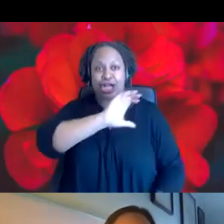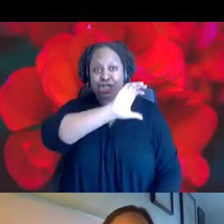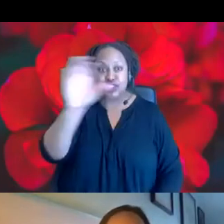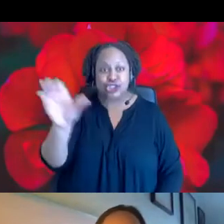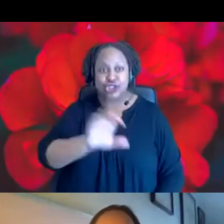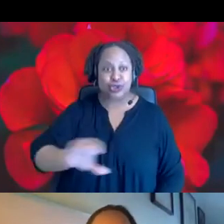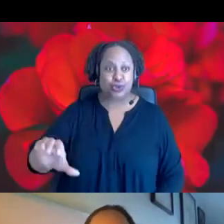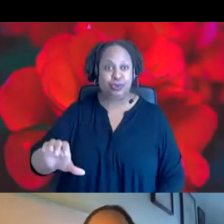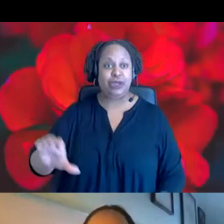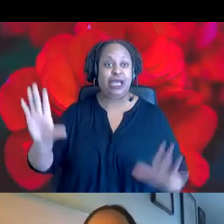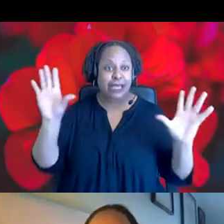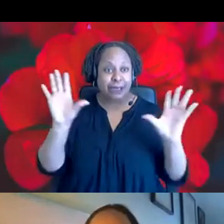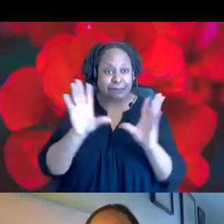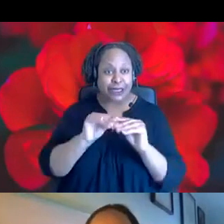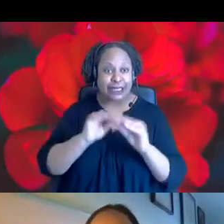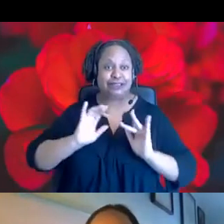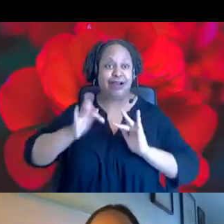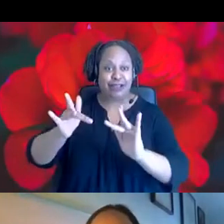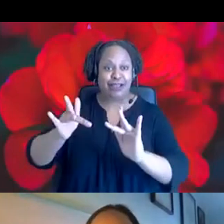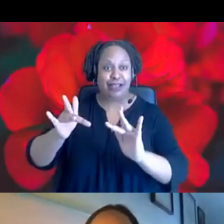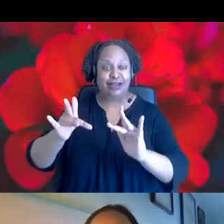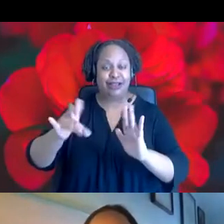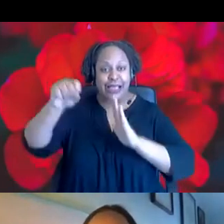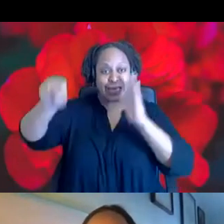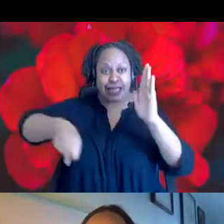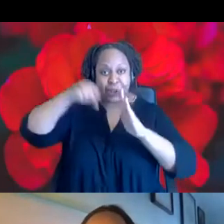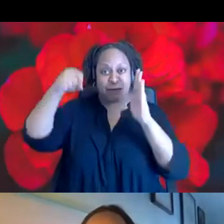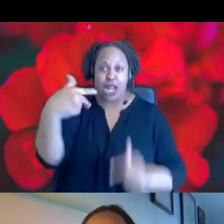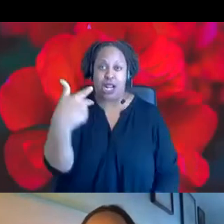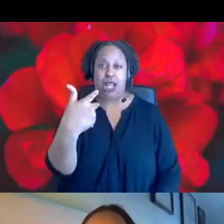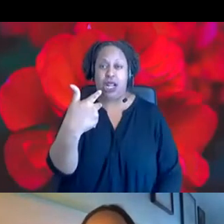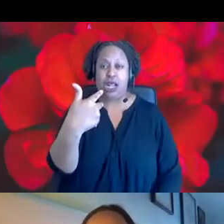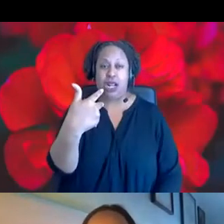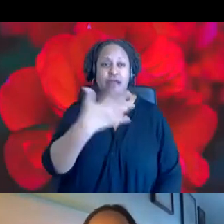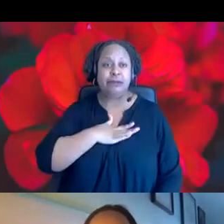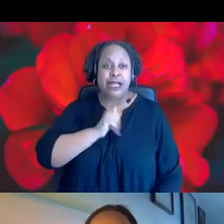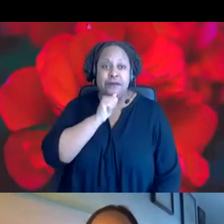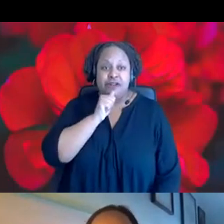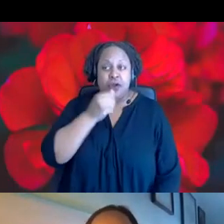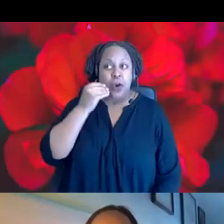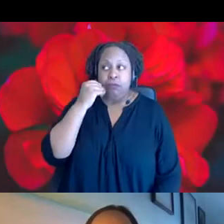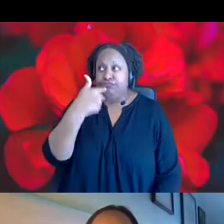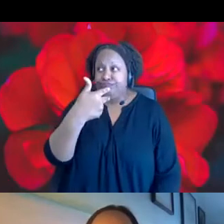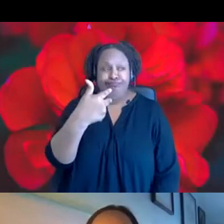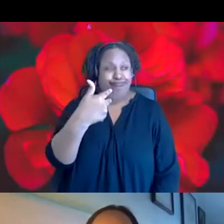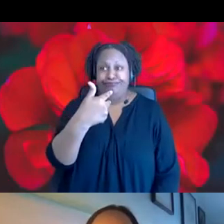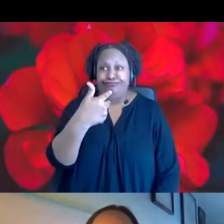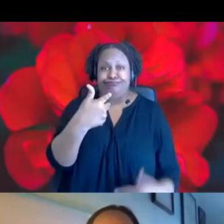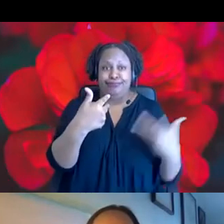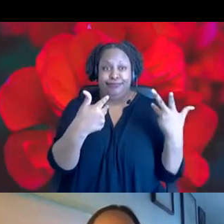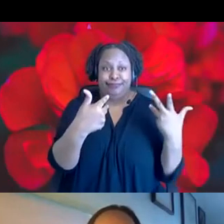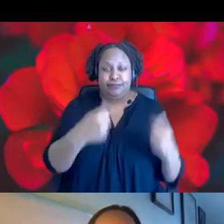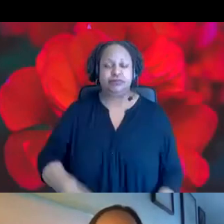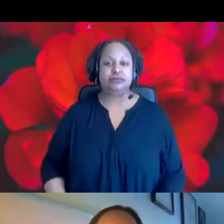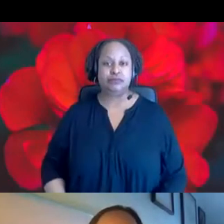because all of our meetings are now online and are now from the privacy of my home, right? So